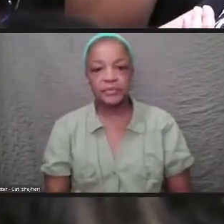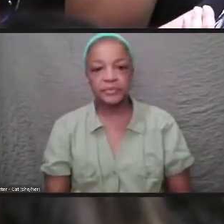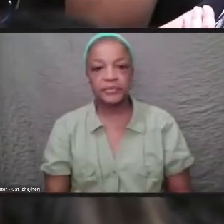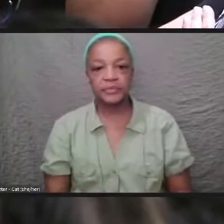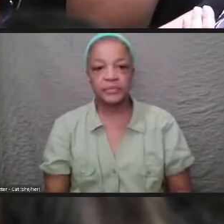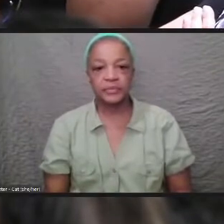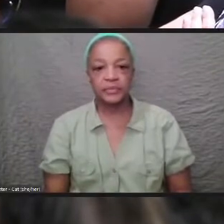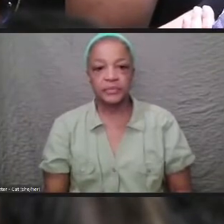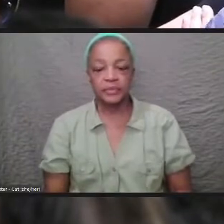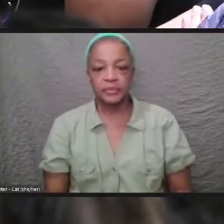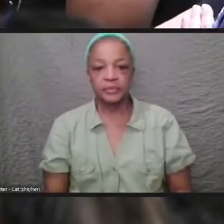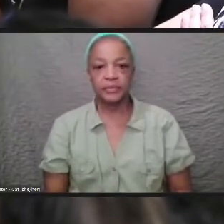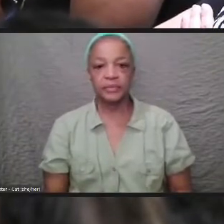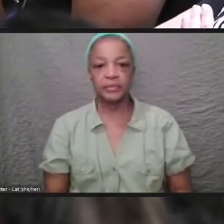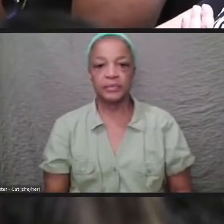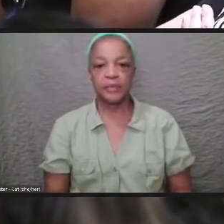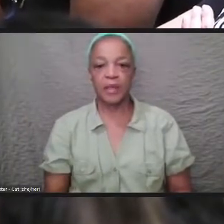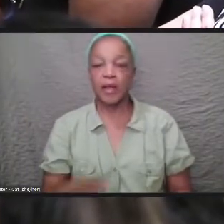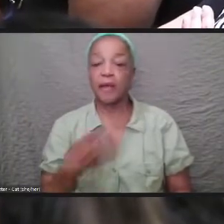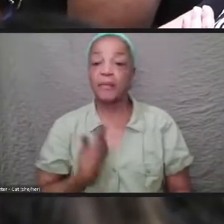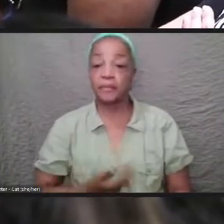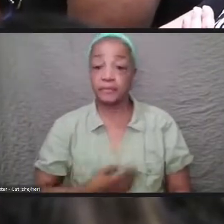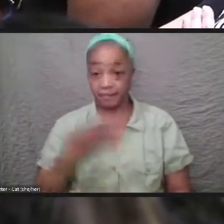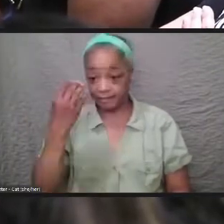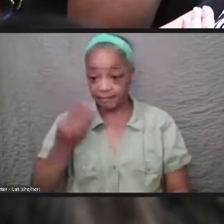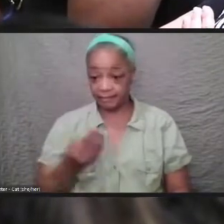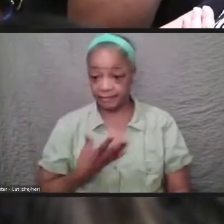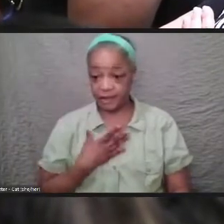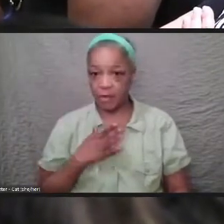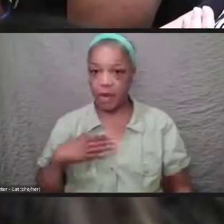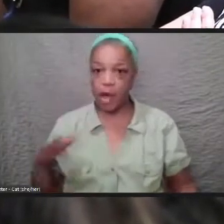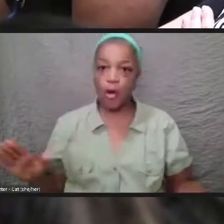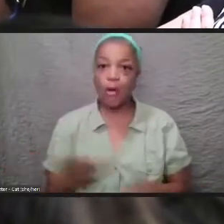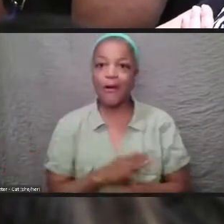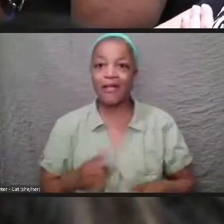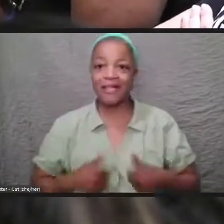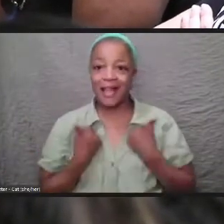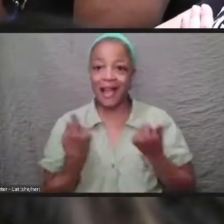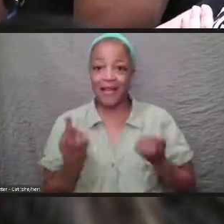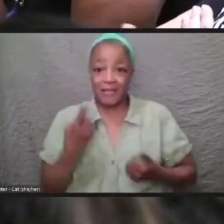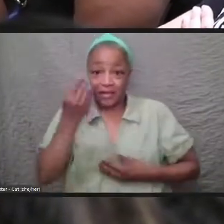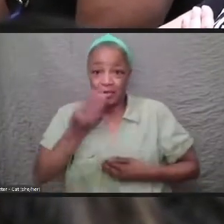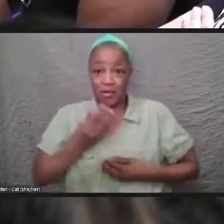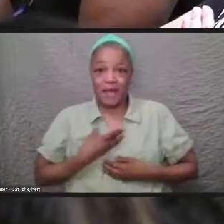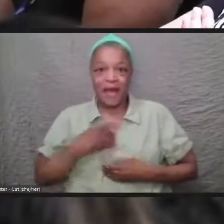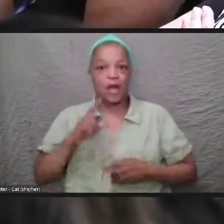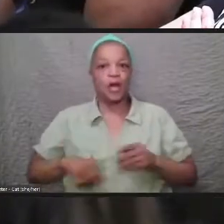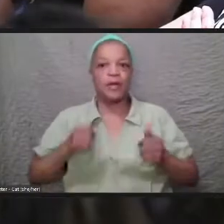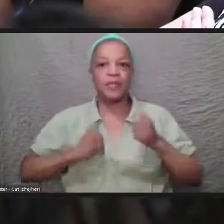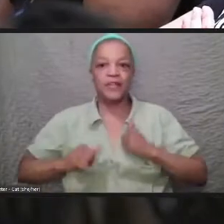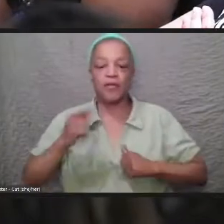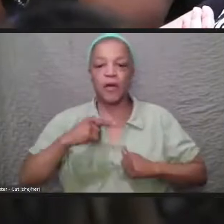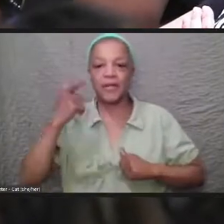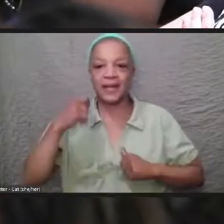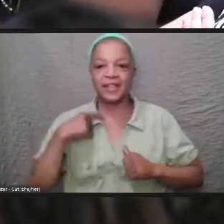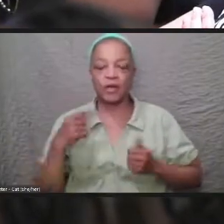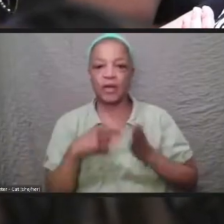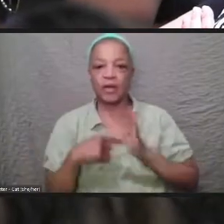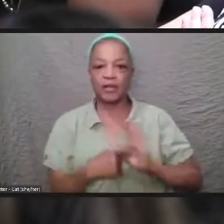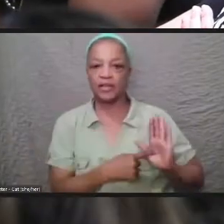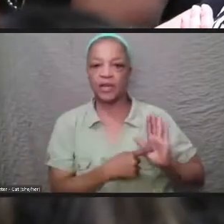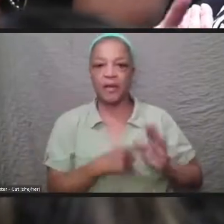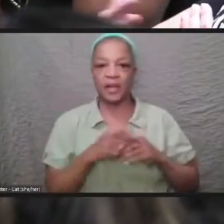was told my whole life that I couldn't perform, that because of the way I carried myself, because of the way that I